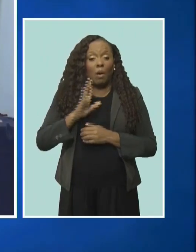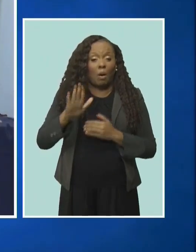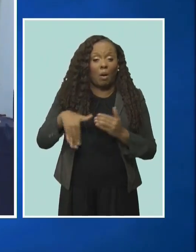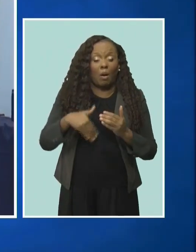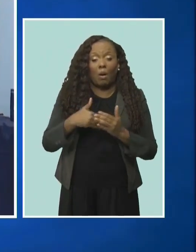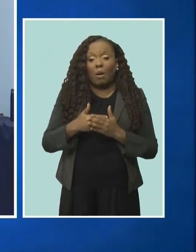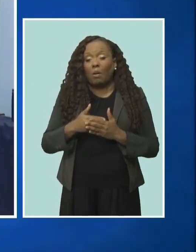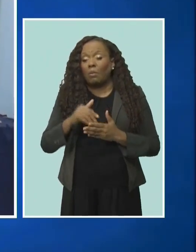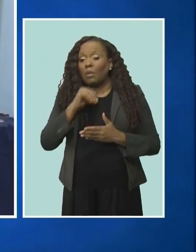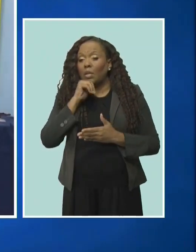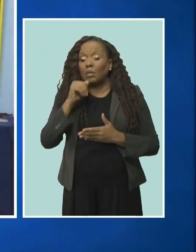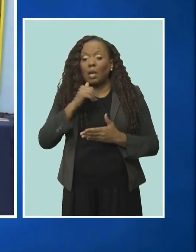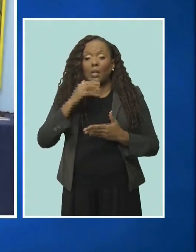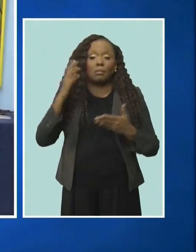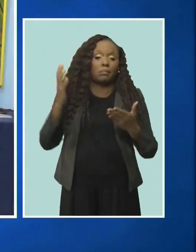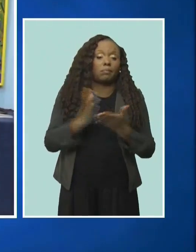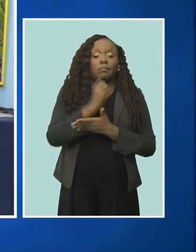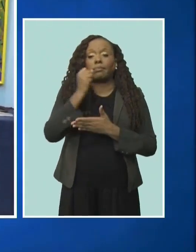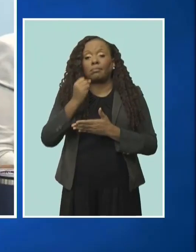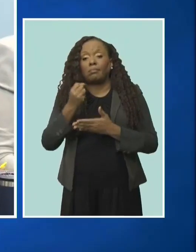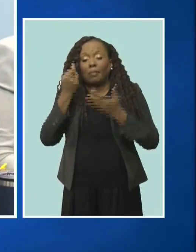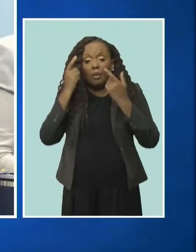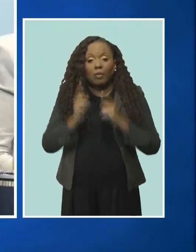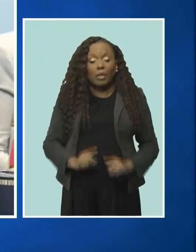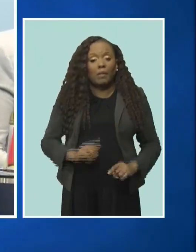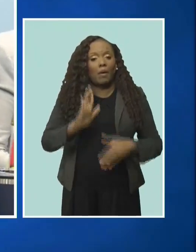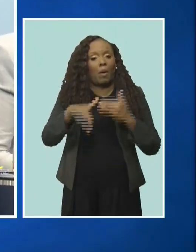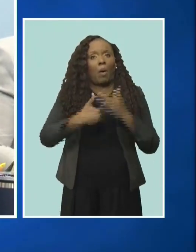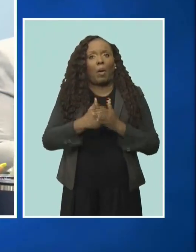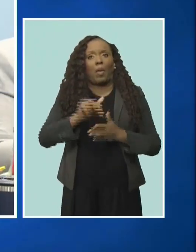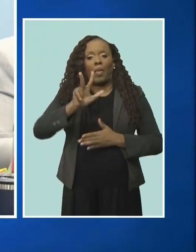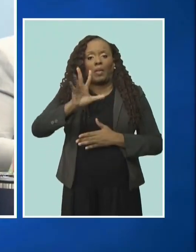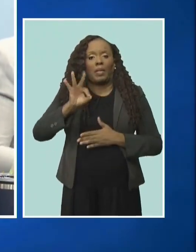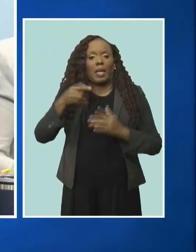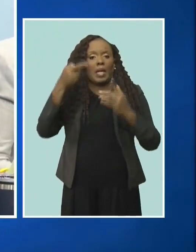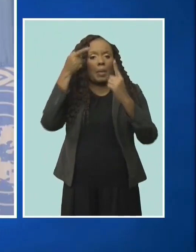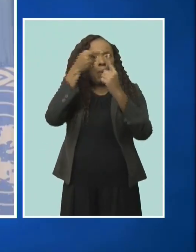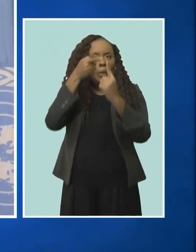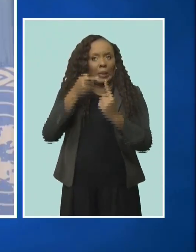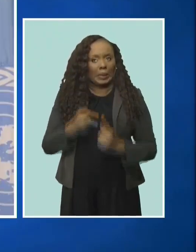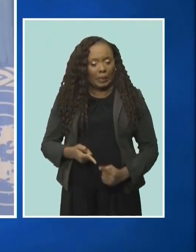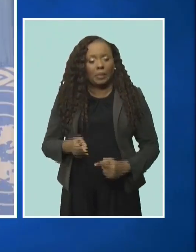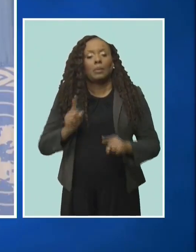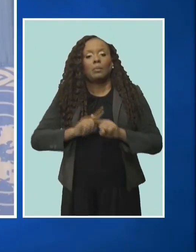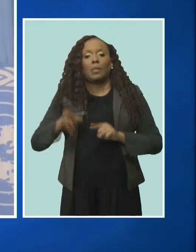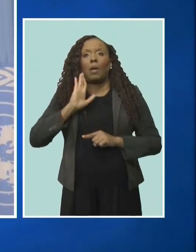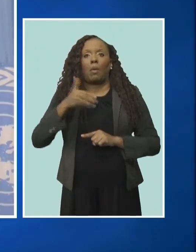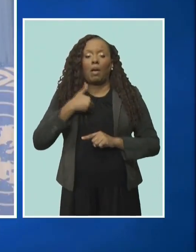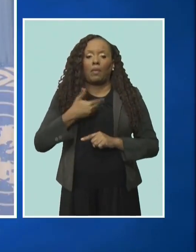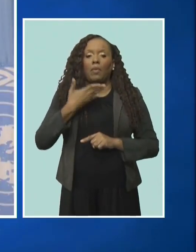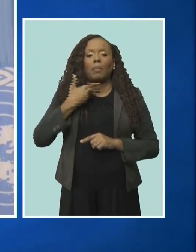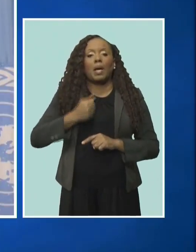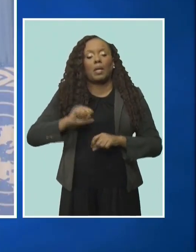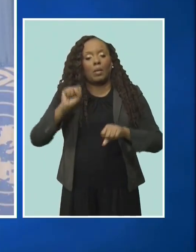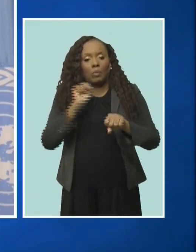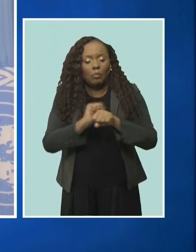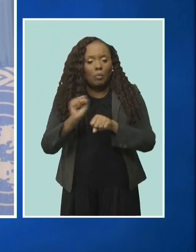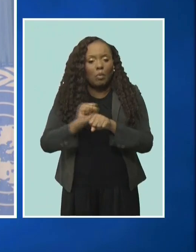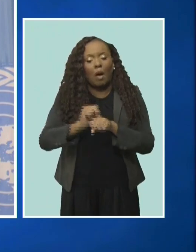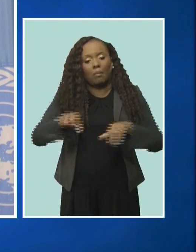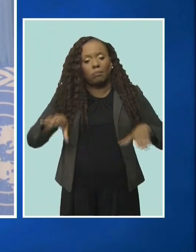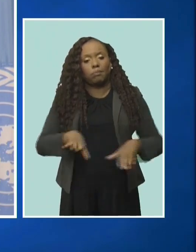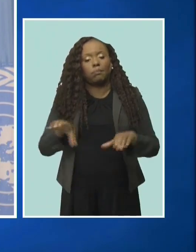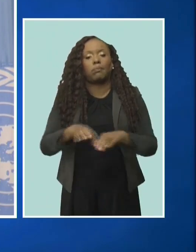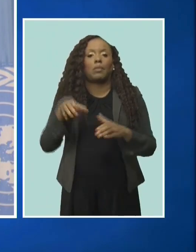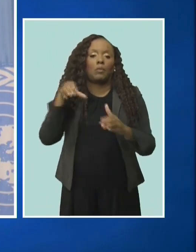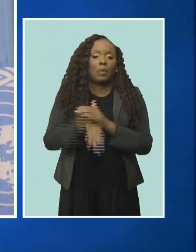the points, but it is certainly going to see a better functioning criminal justice system.